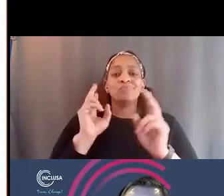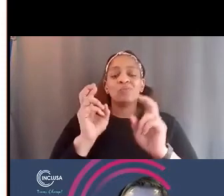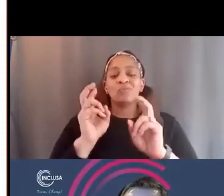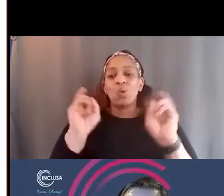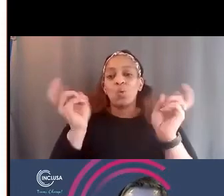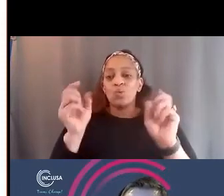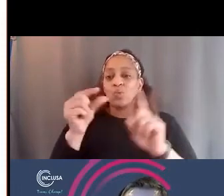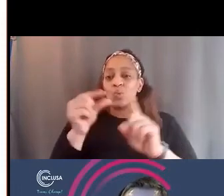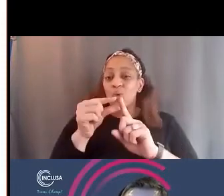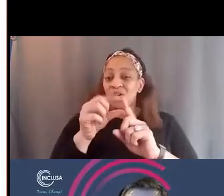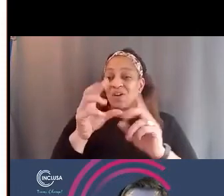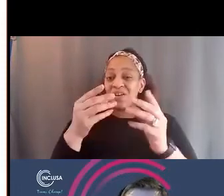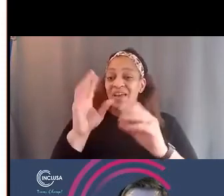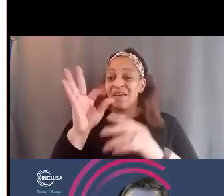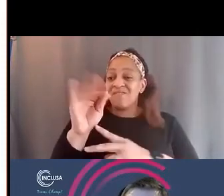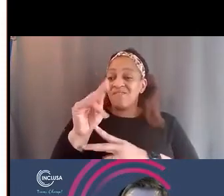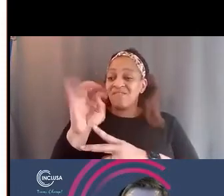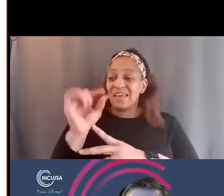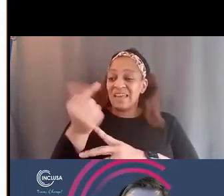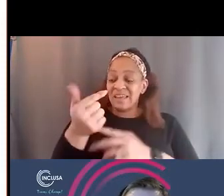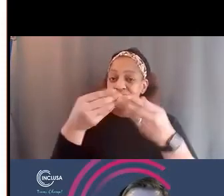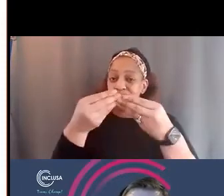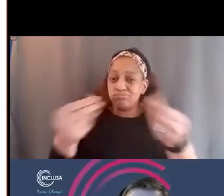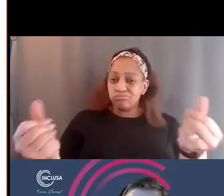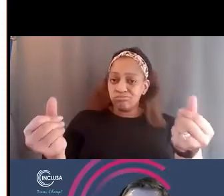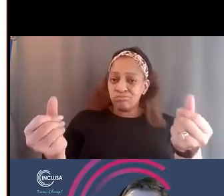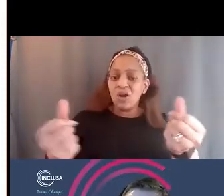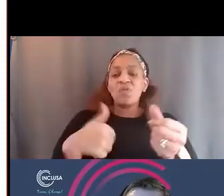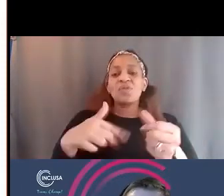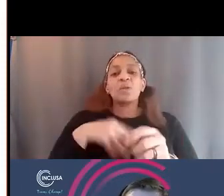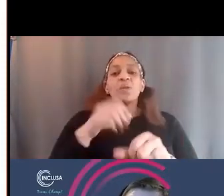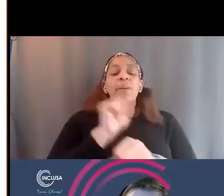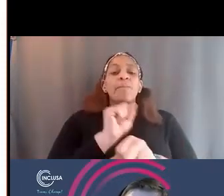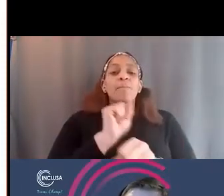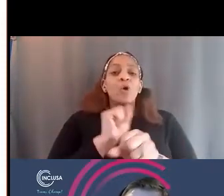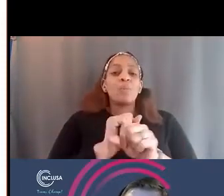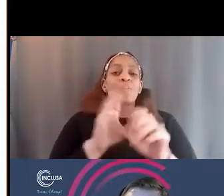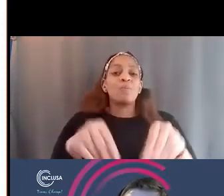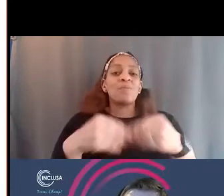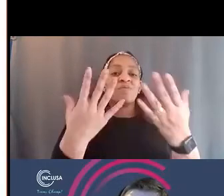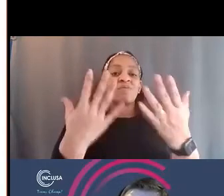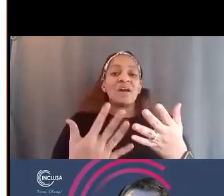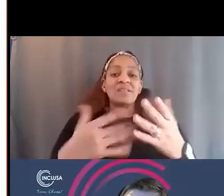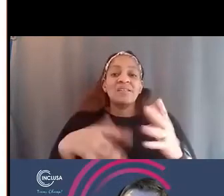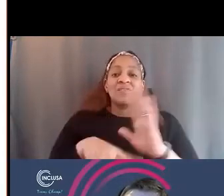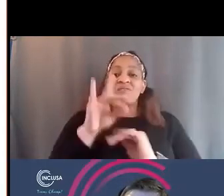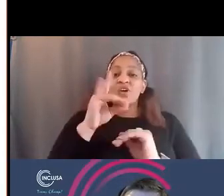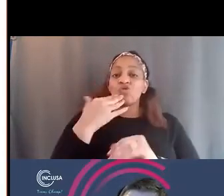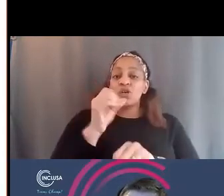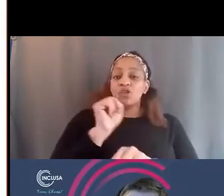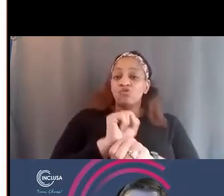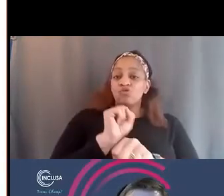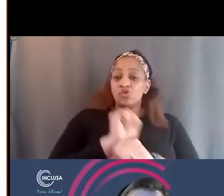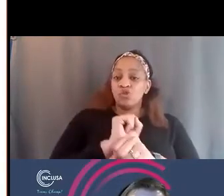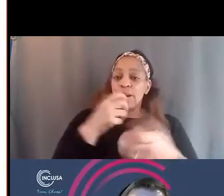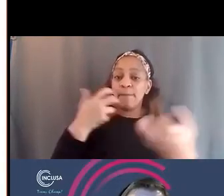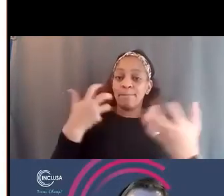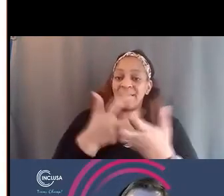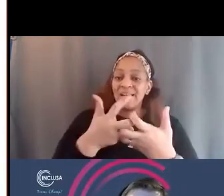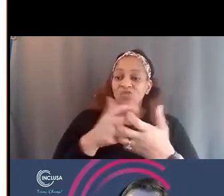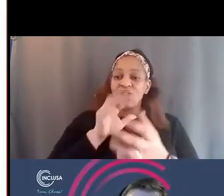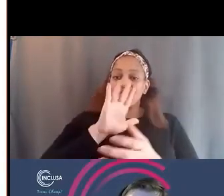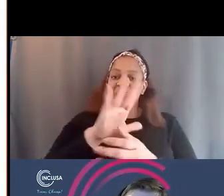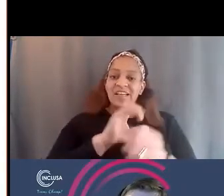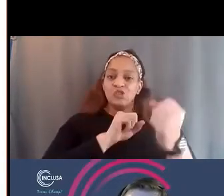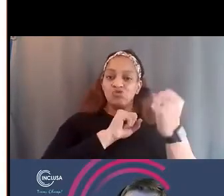we engage employment providers and they're focused on finding the really good job matches for individuals to their strengths,